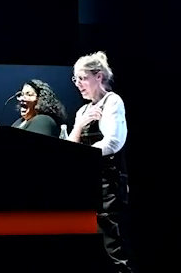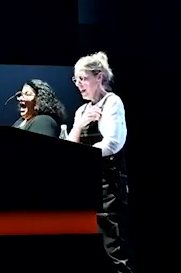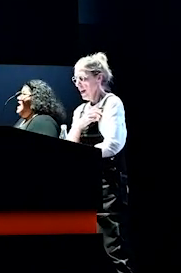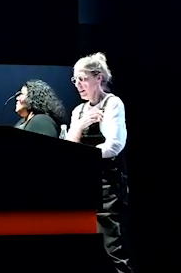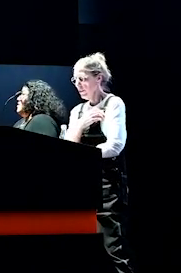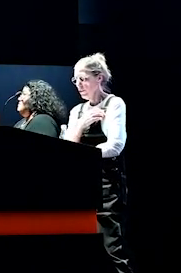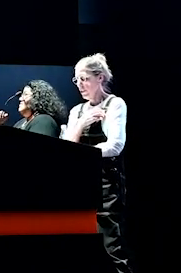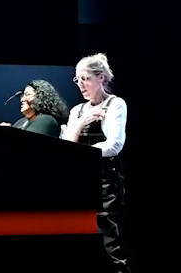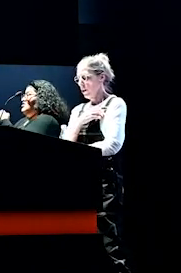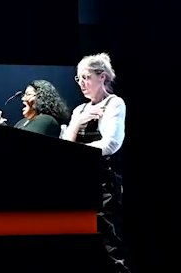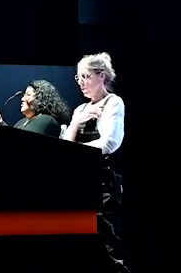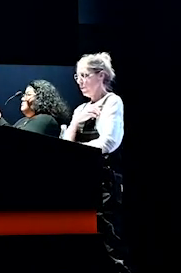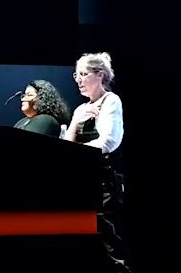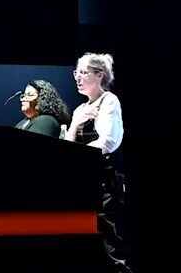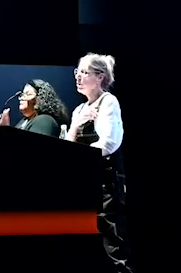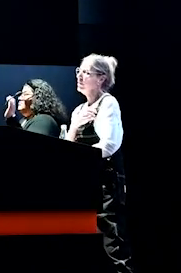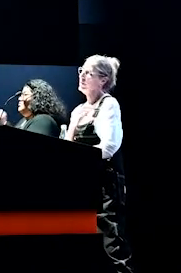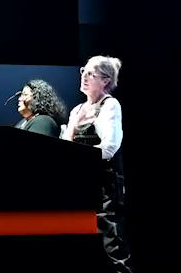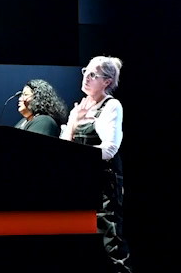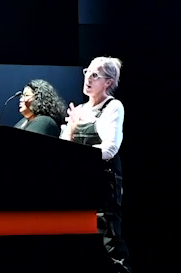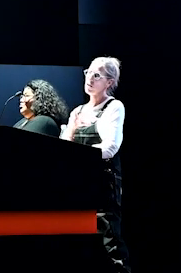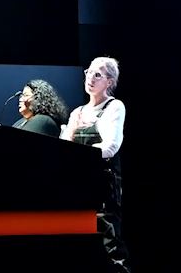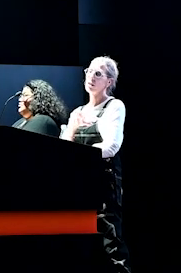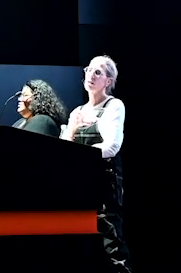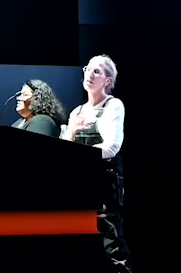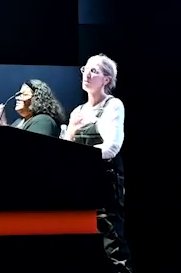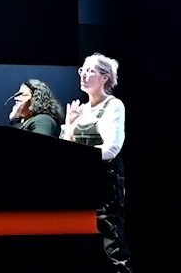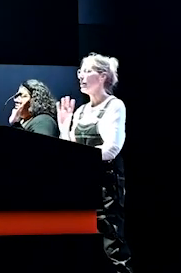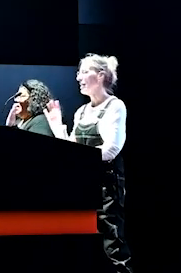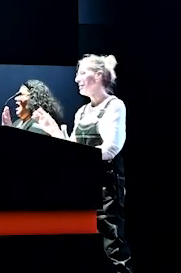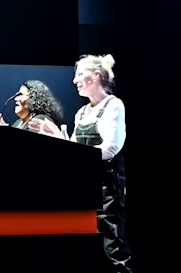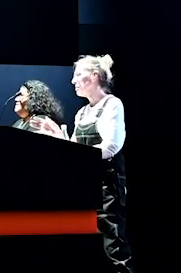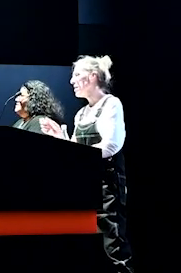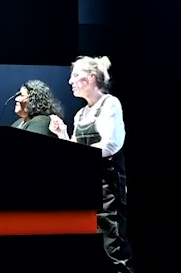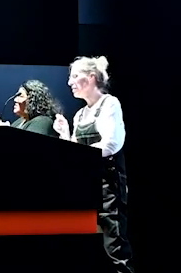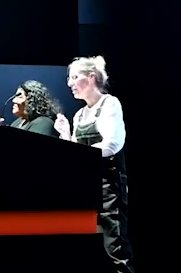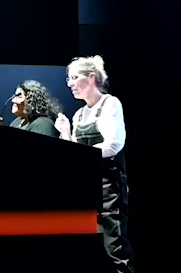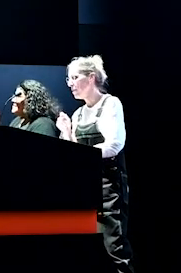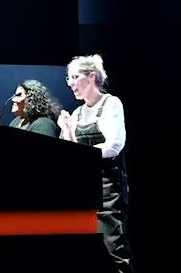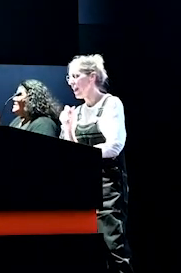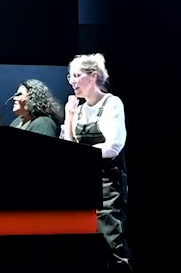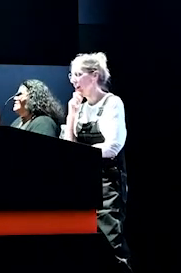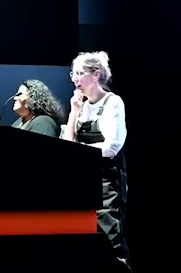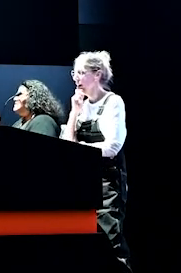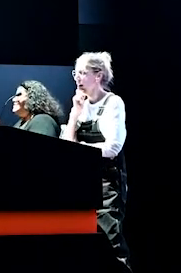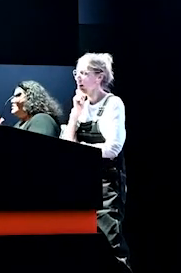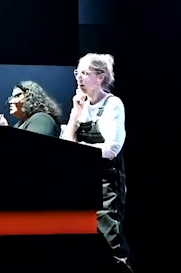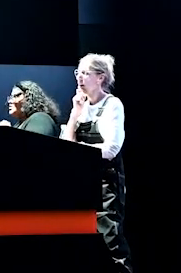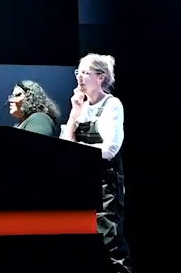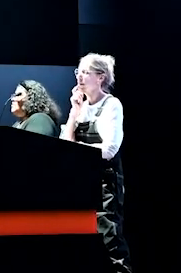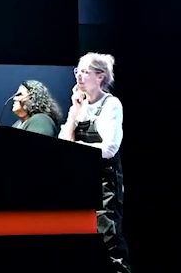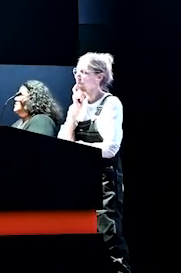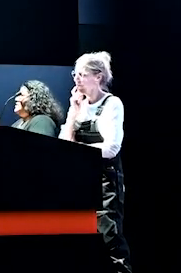world. And so there was a special, there was a lot of documentaries made.